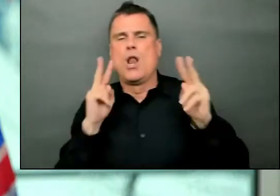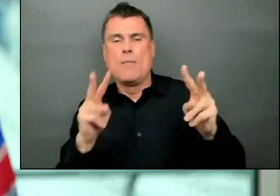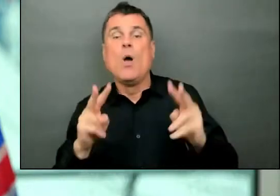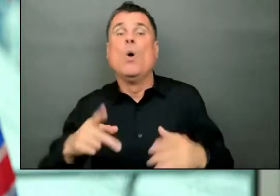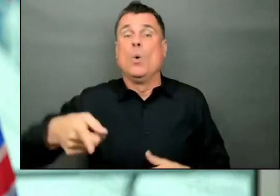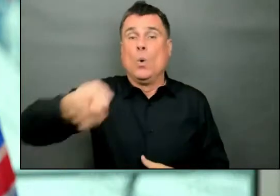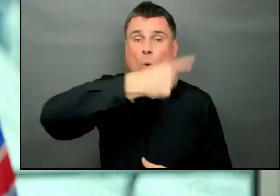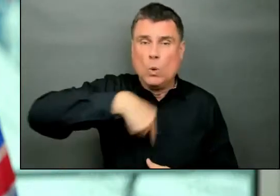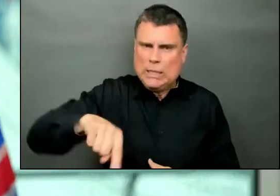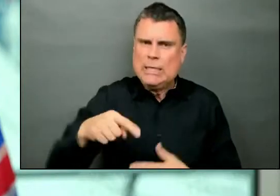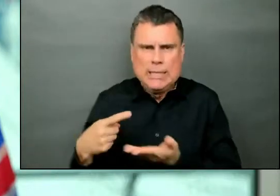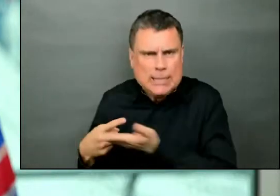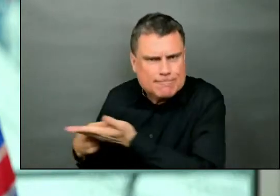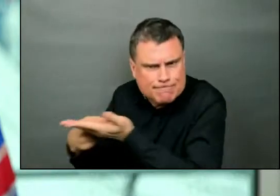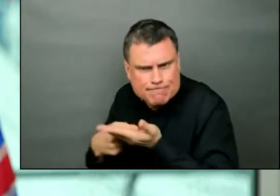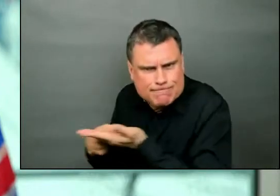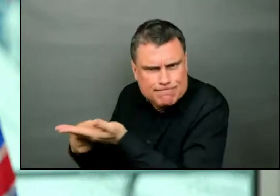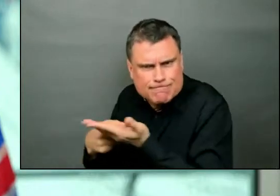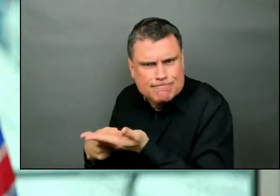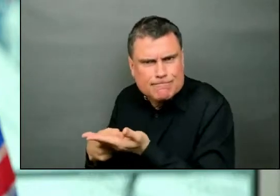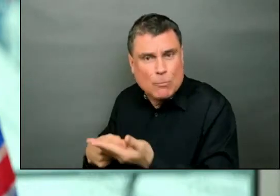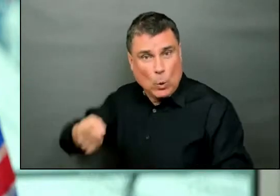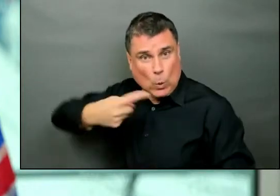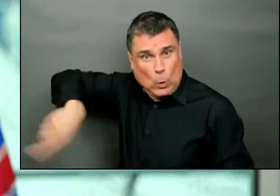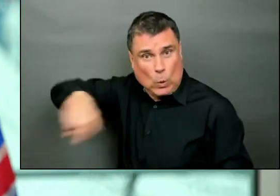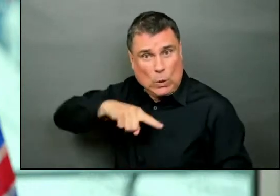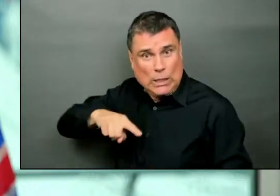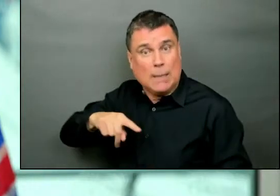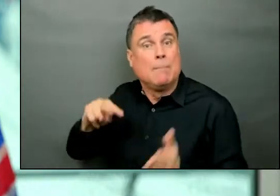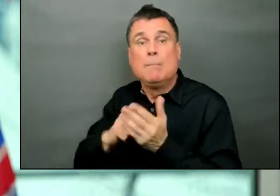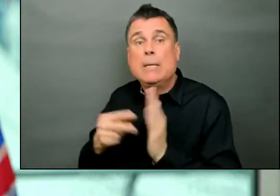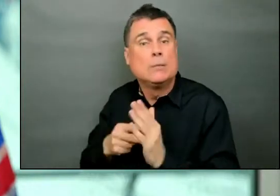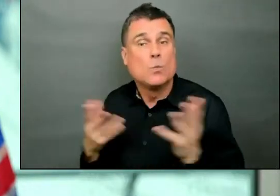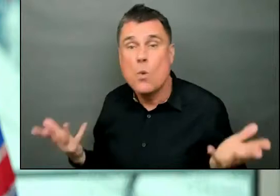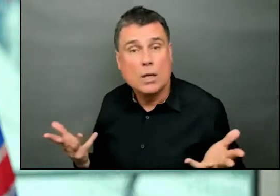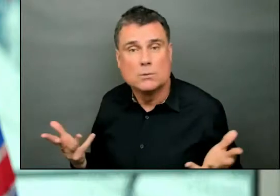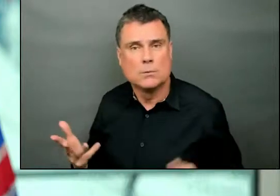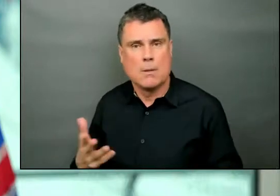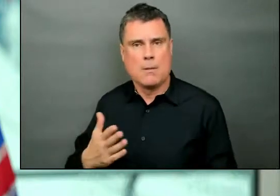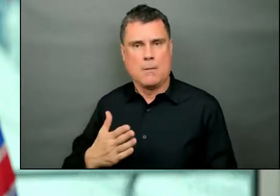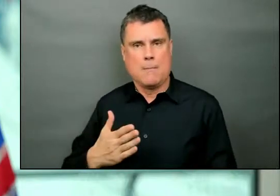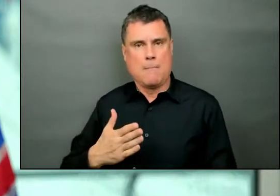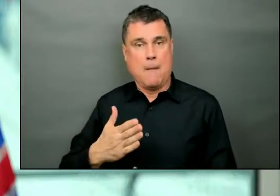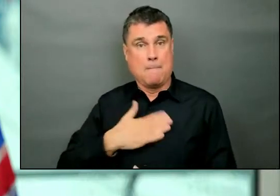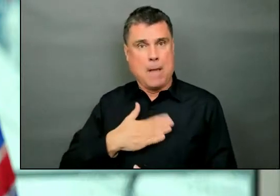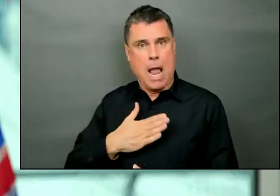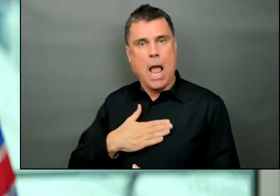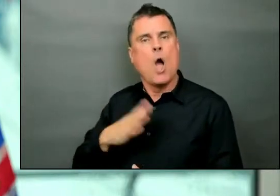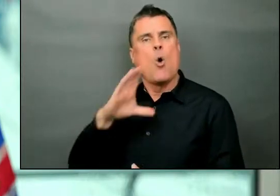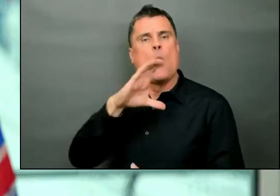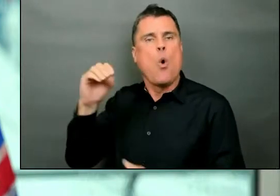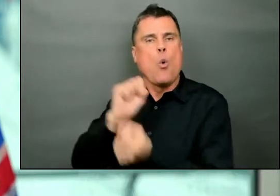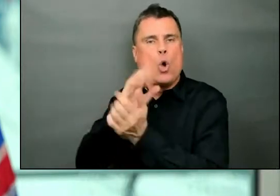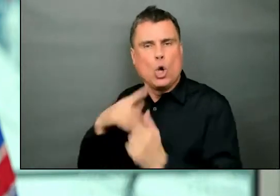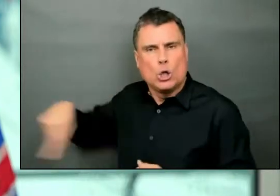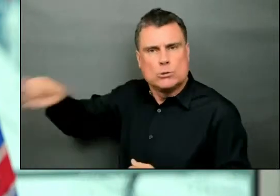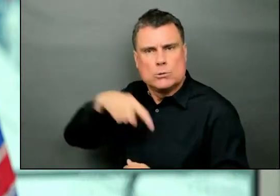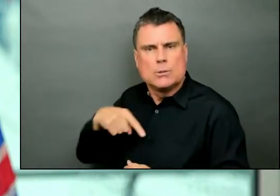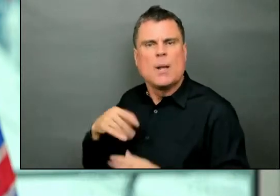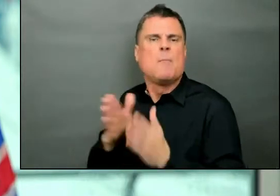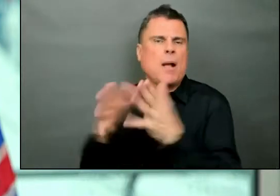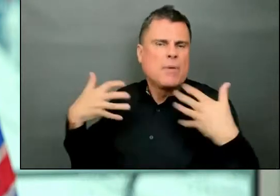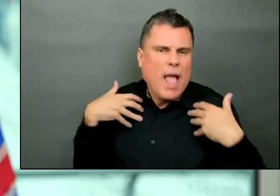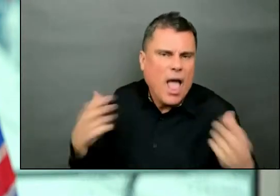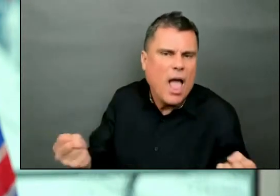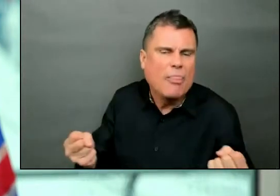I say we, talks across my colleagues in public health and in education and across